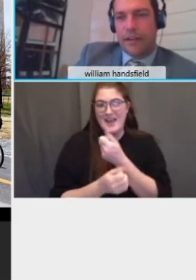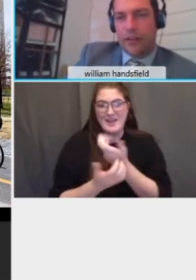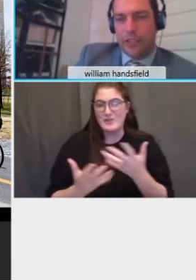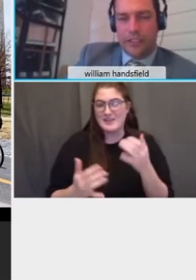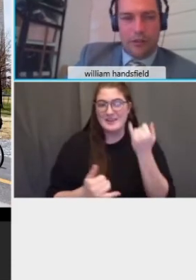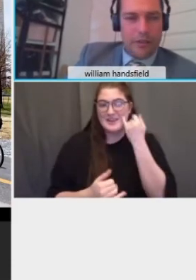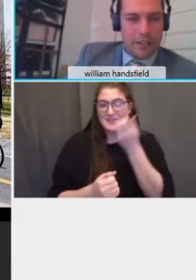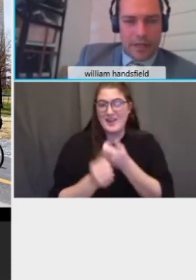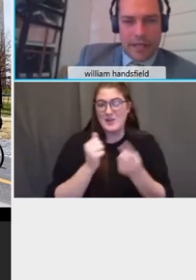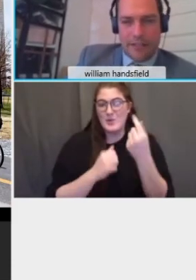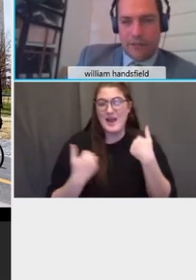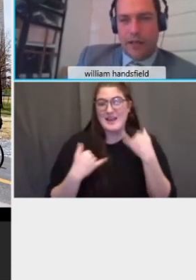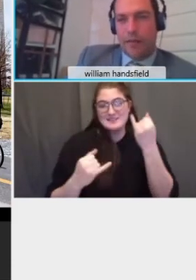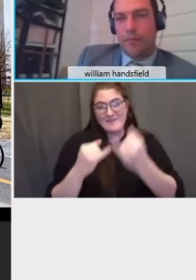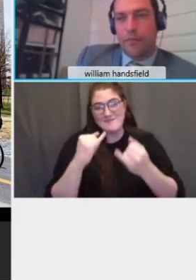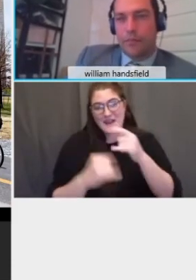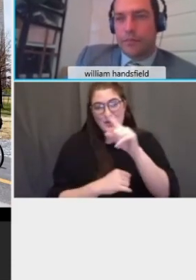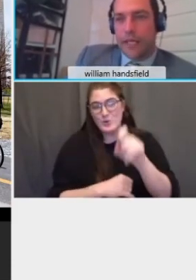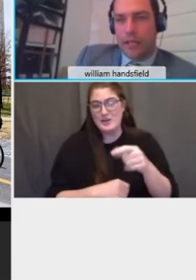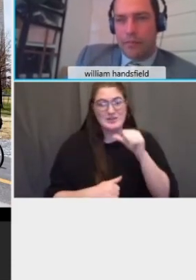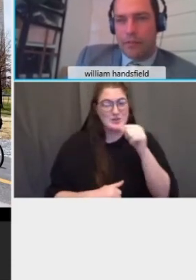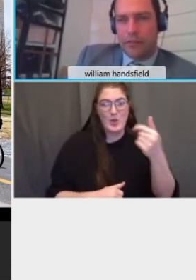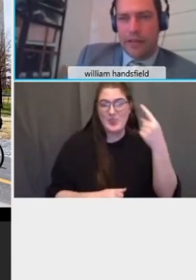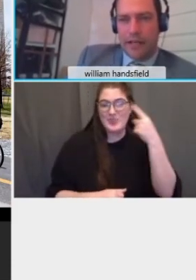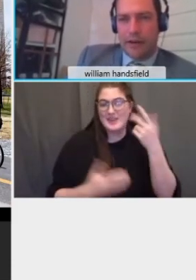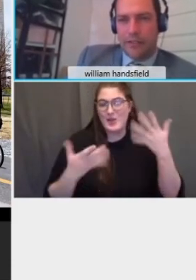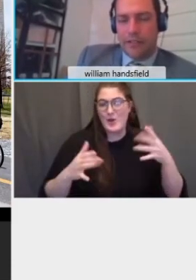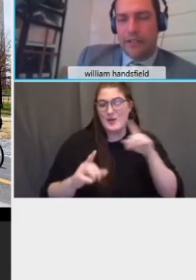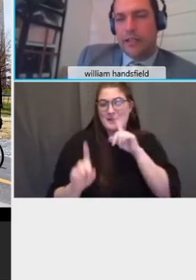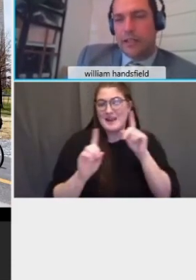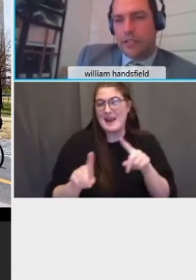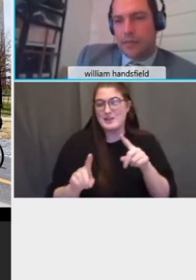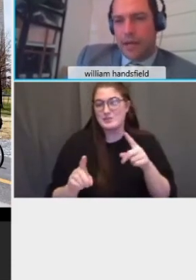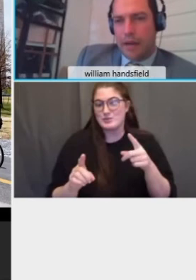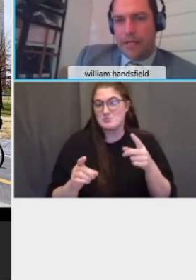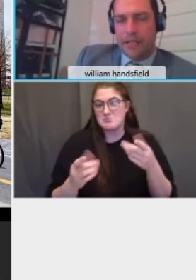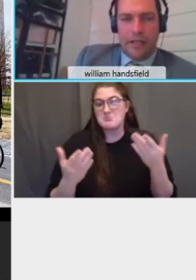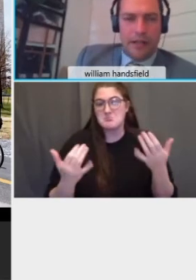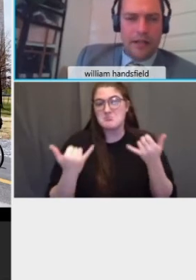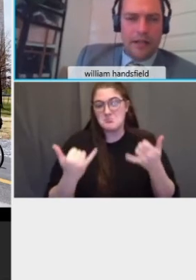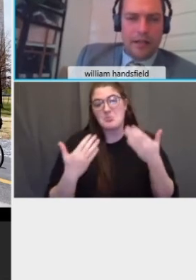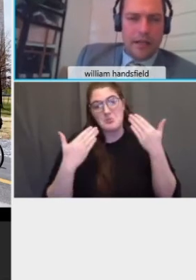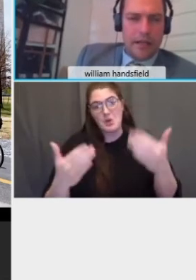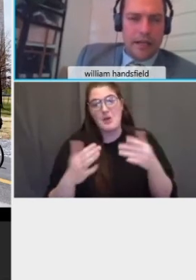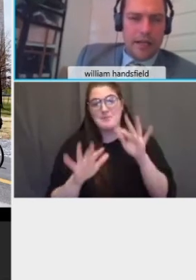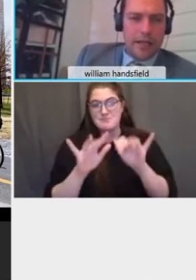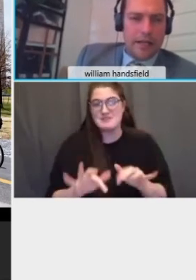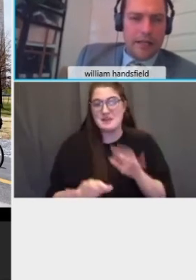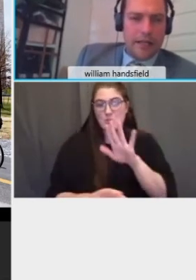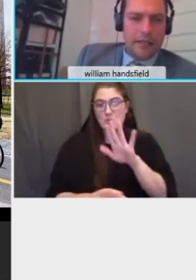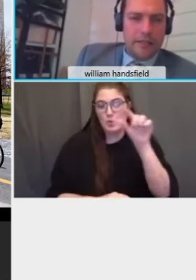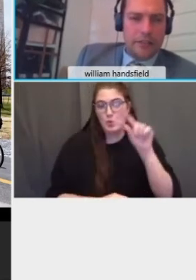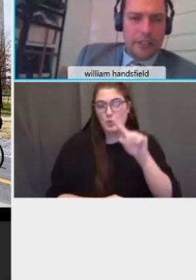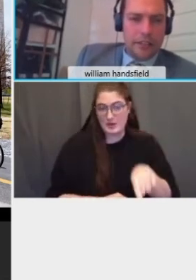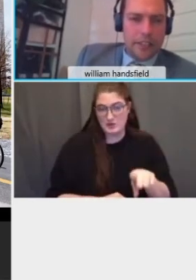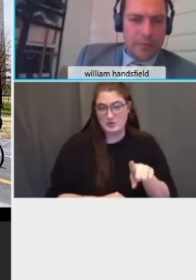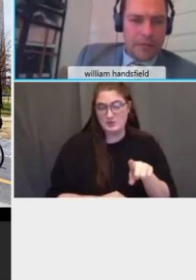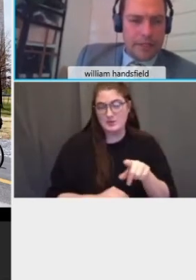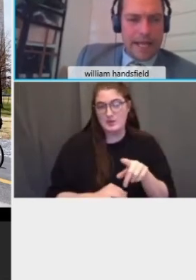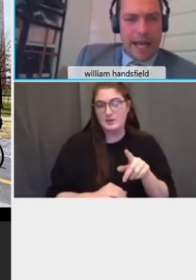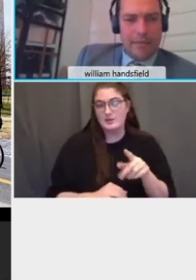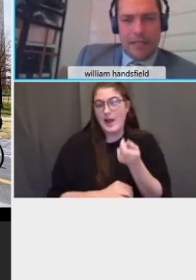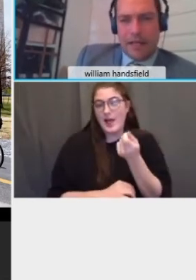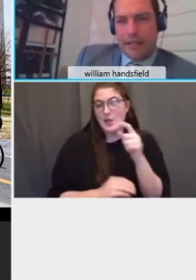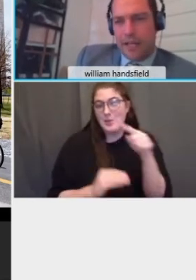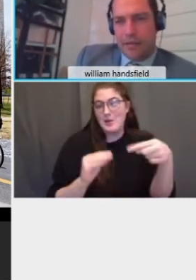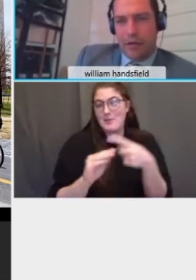final question they don't think has been answered, take the opportunity right now to pop it in there. A little bit